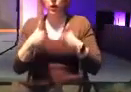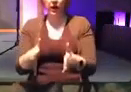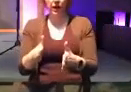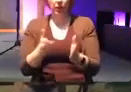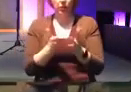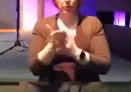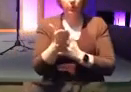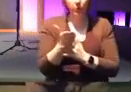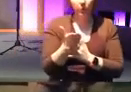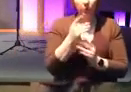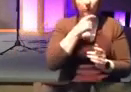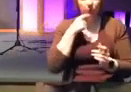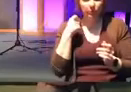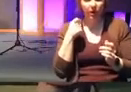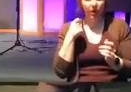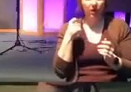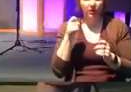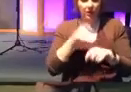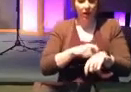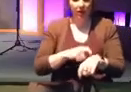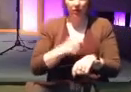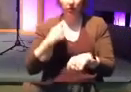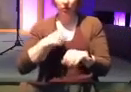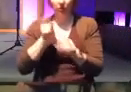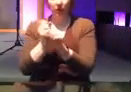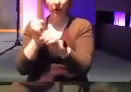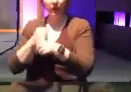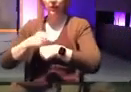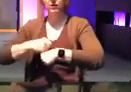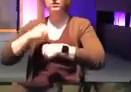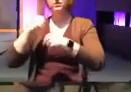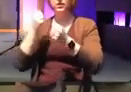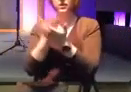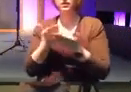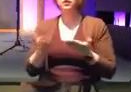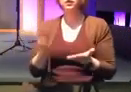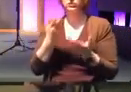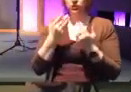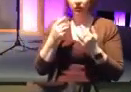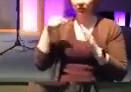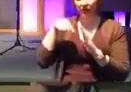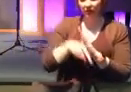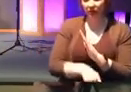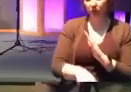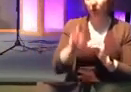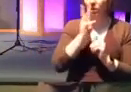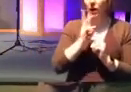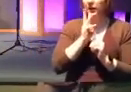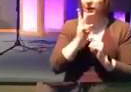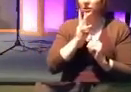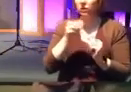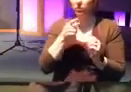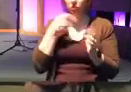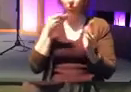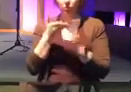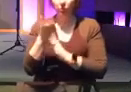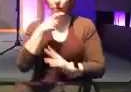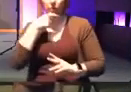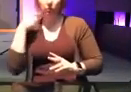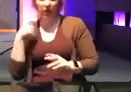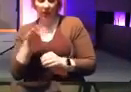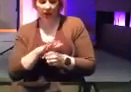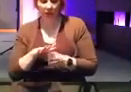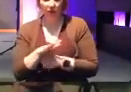the wilderness, you're making a way through the river, God, through the deep waters, through the dry areas,